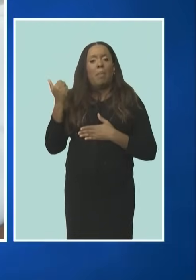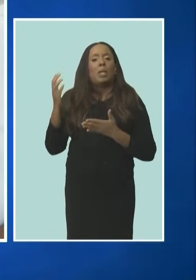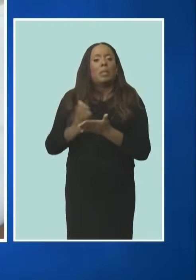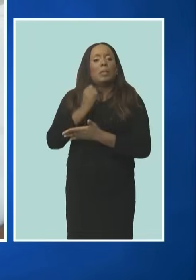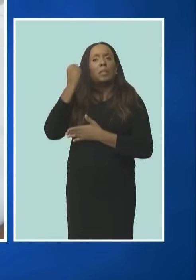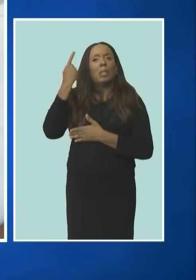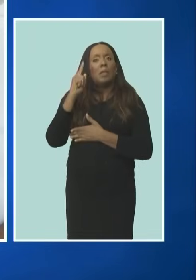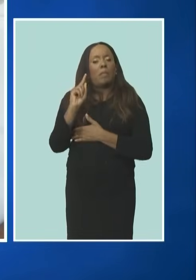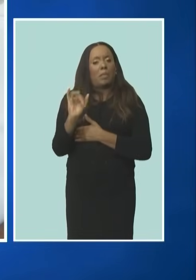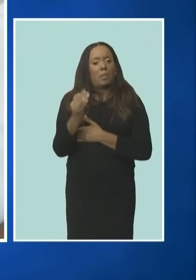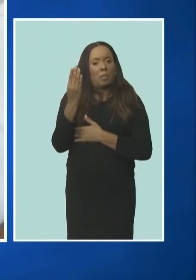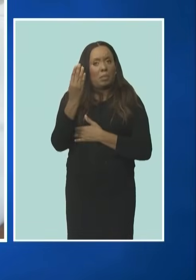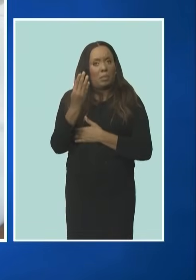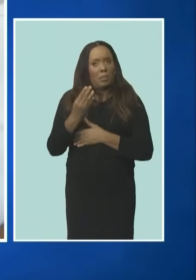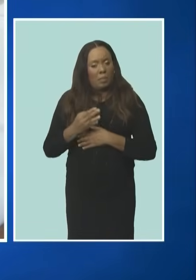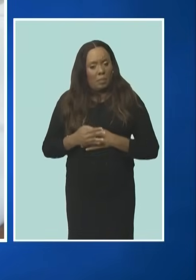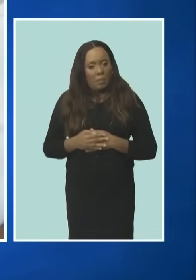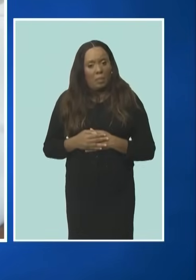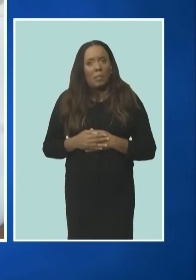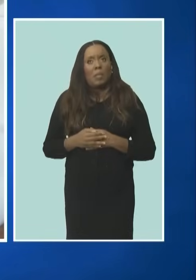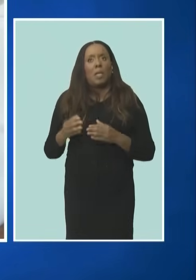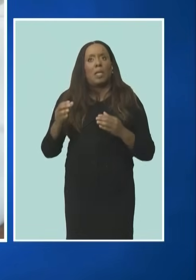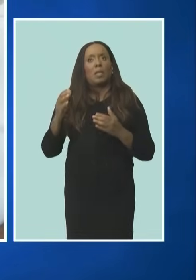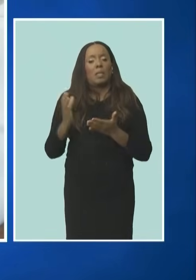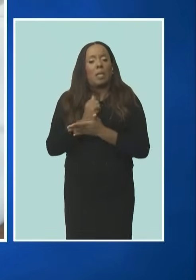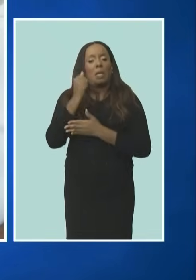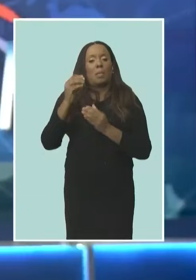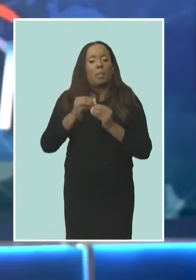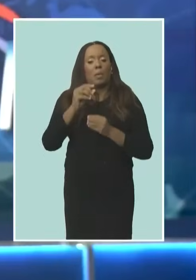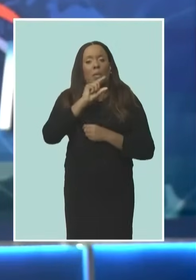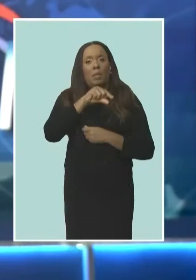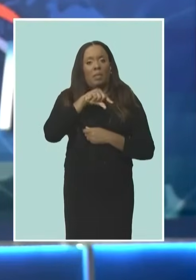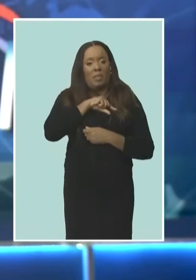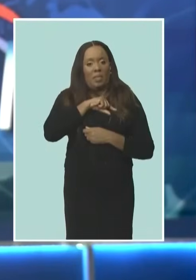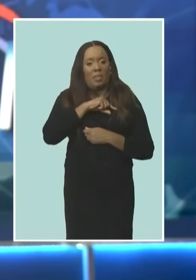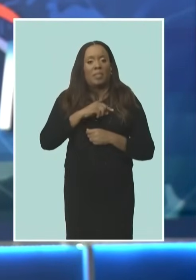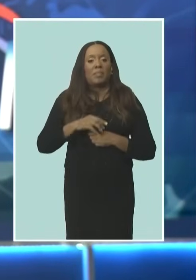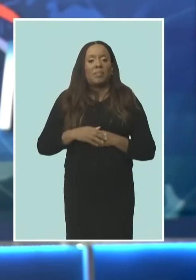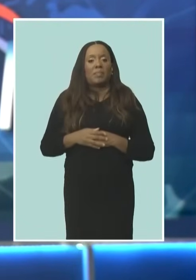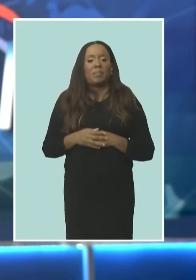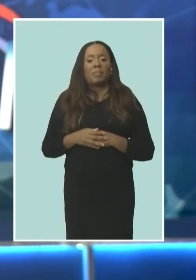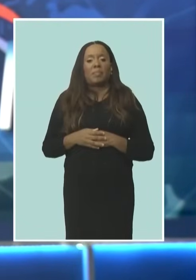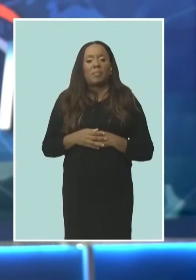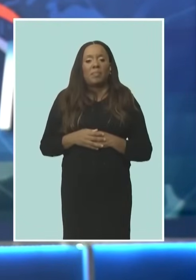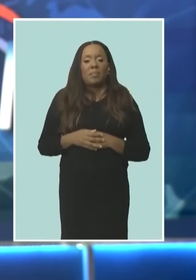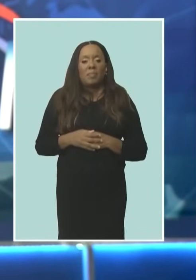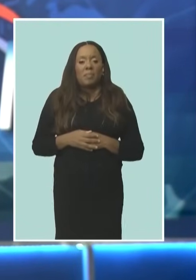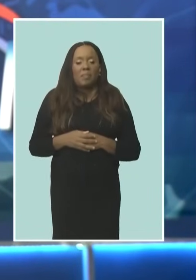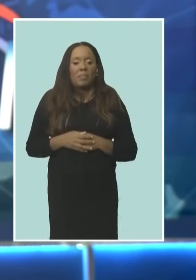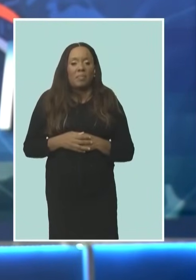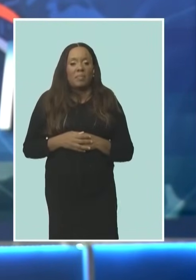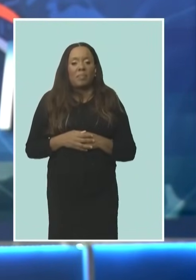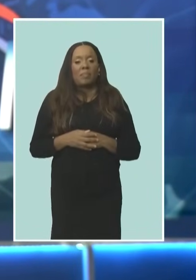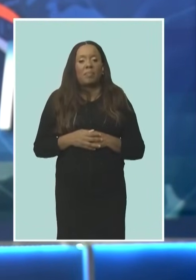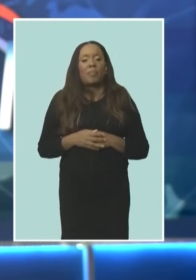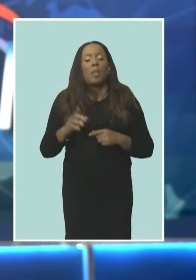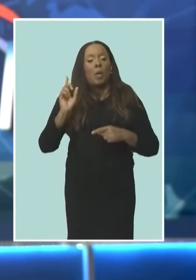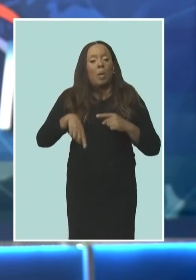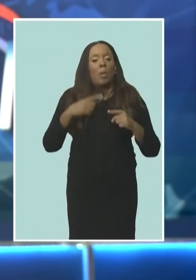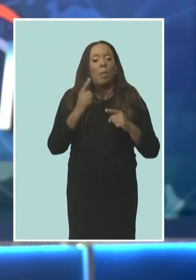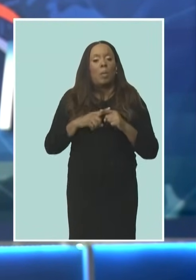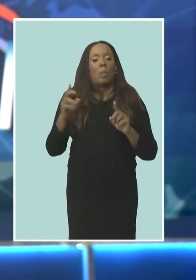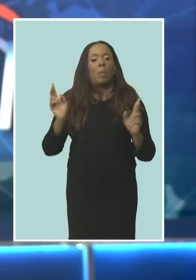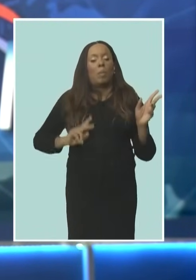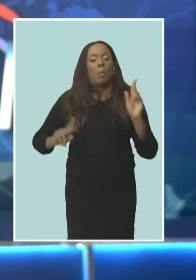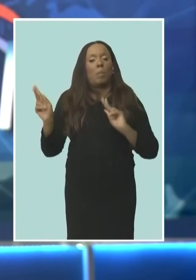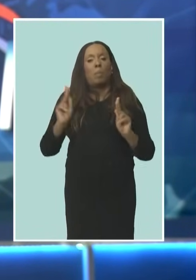and getting more qualifications. Ownership in a community quiets violence.